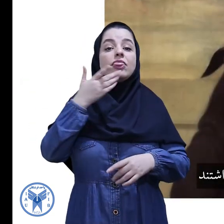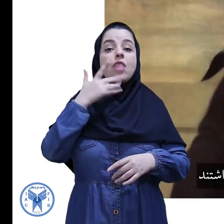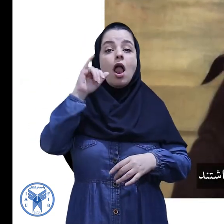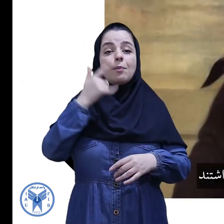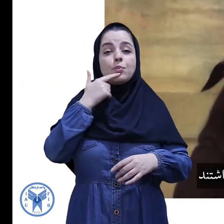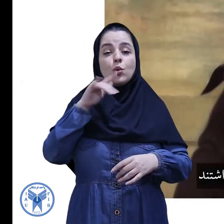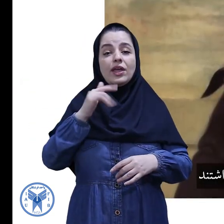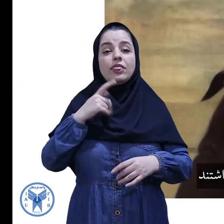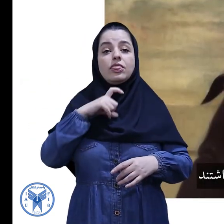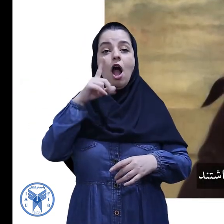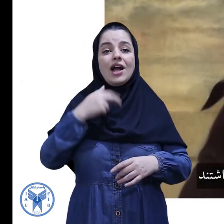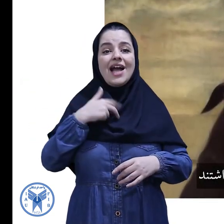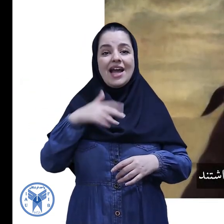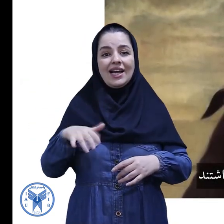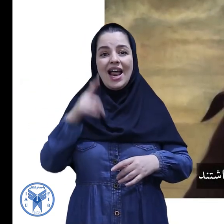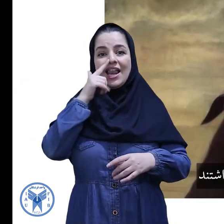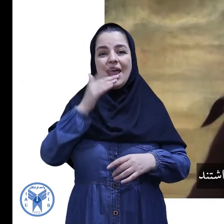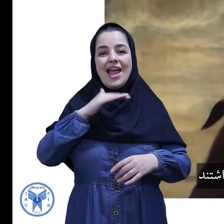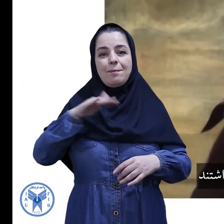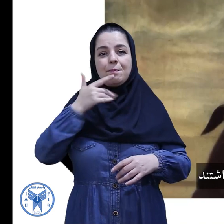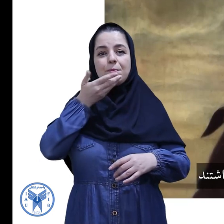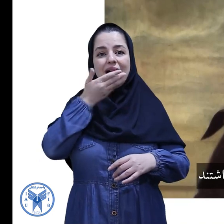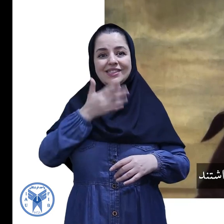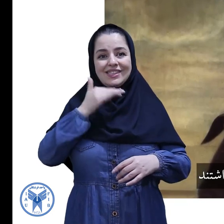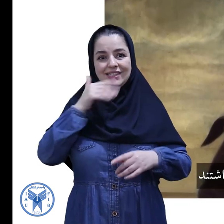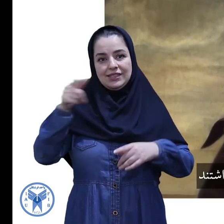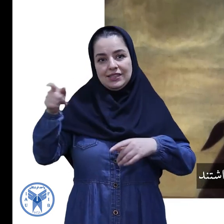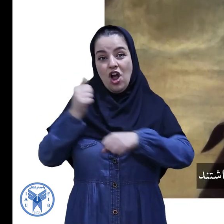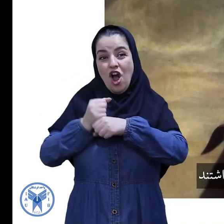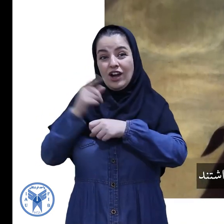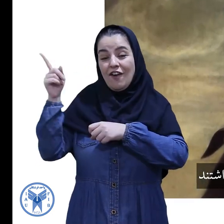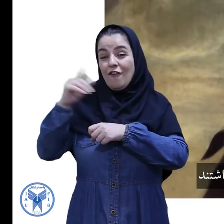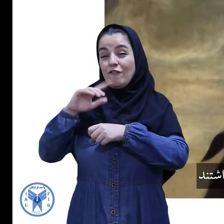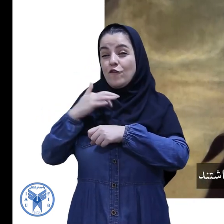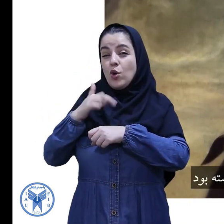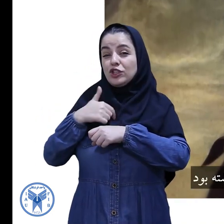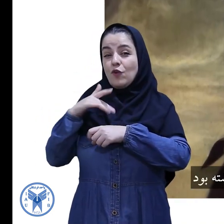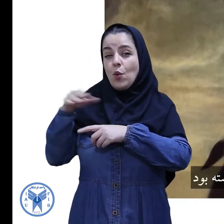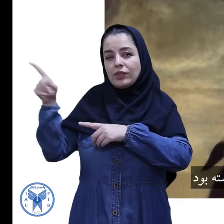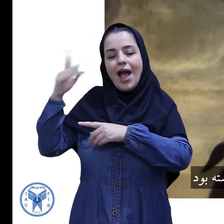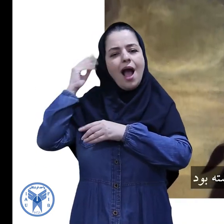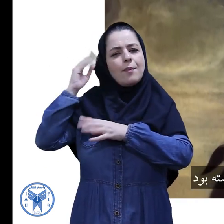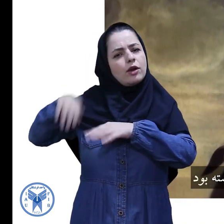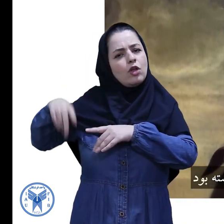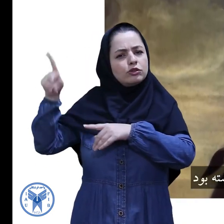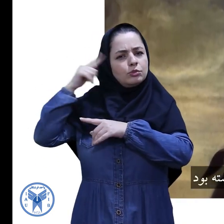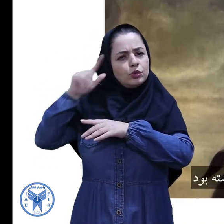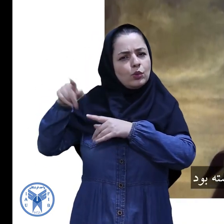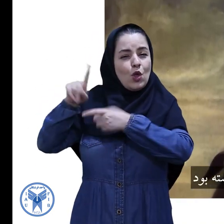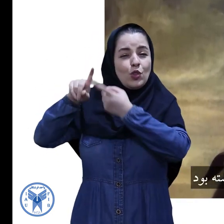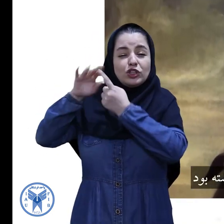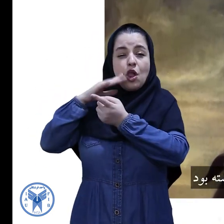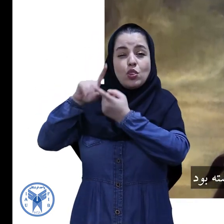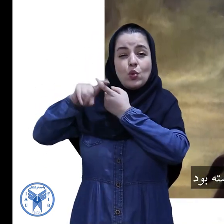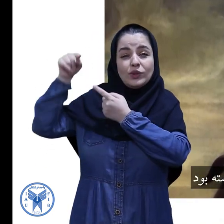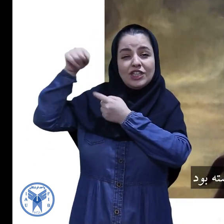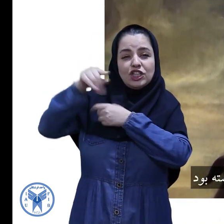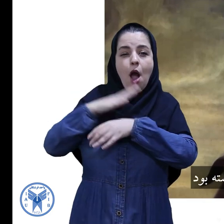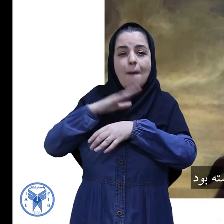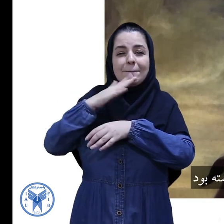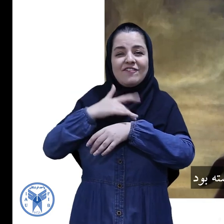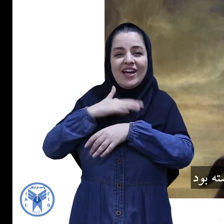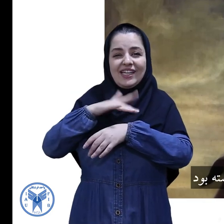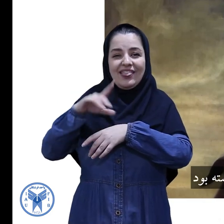Talbot, Daguerre, Niepce all knew about the work of Wedgwood because Humphrey Davy, his friend,